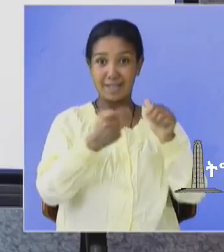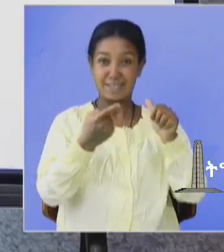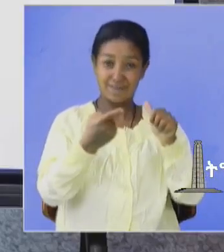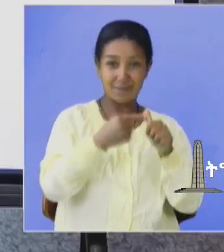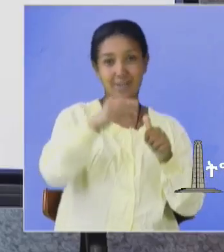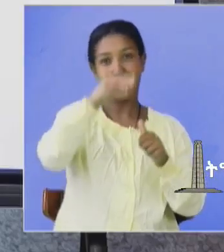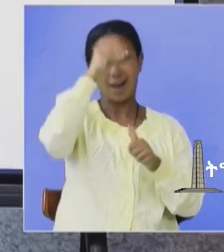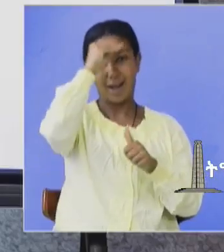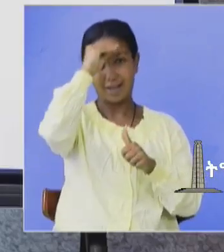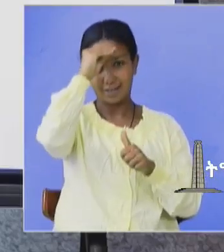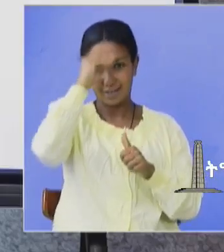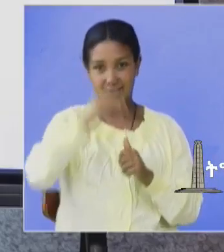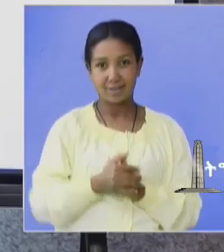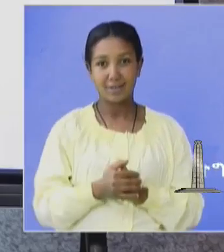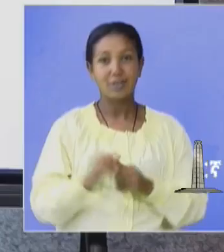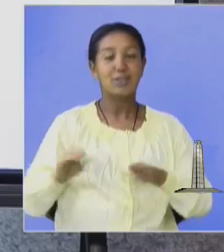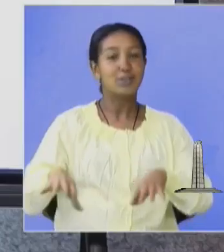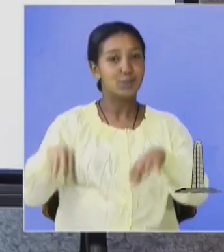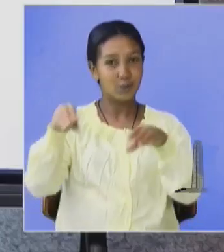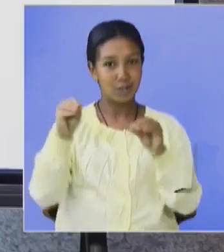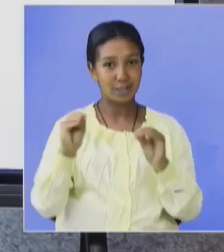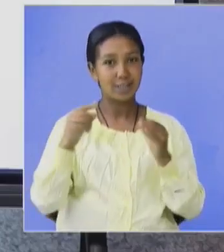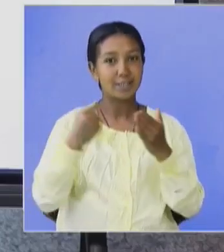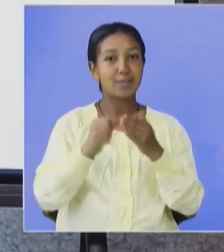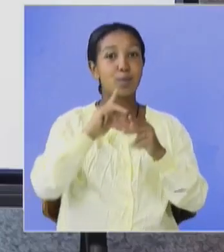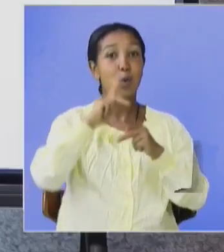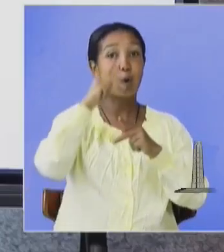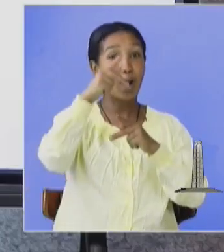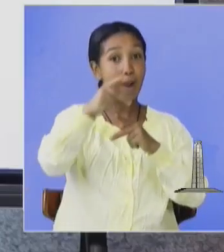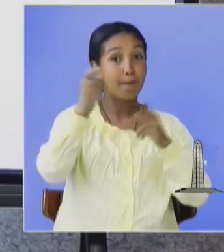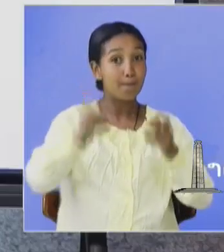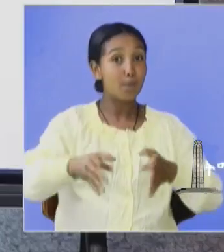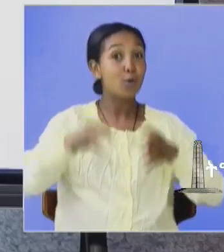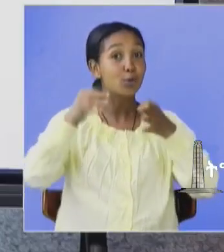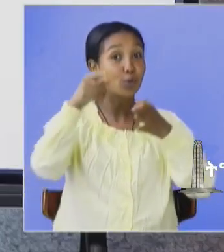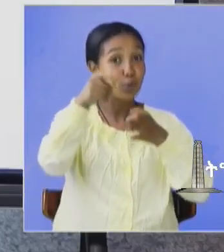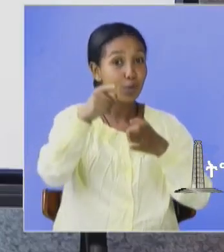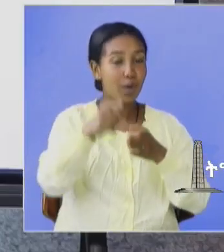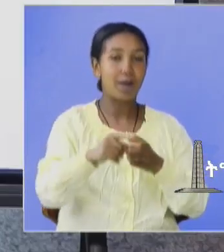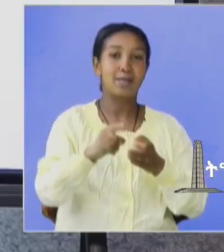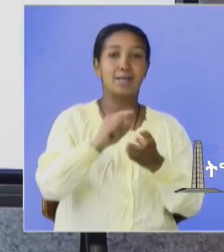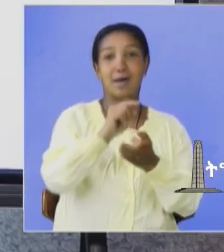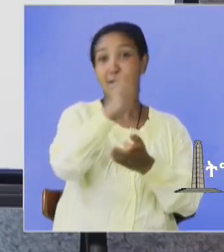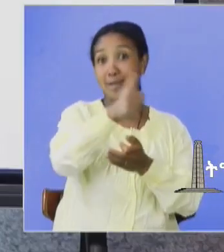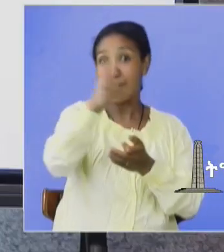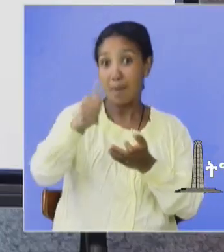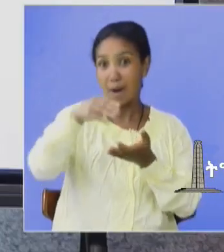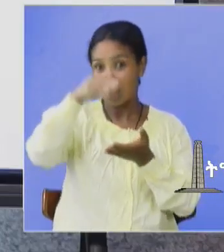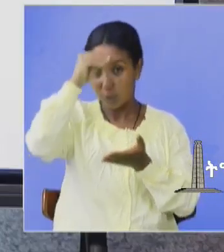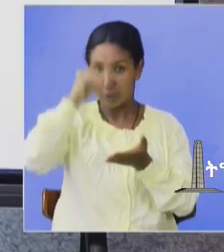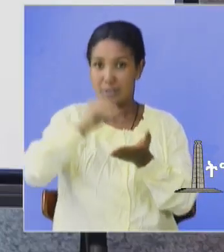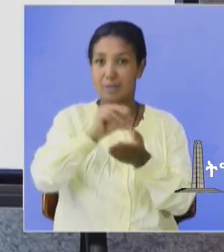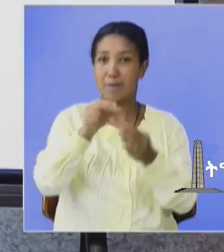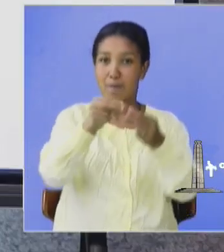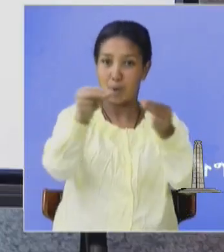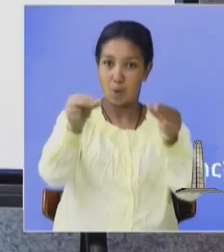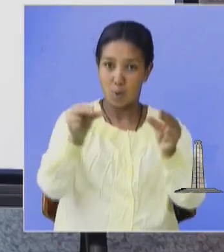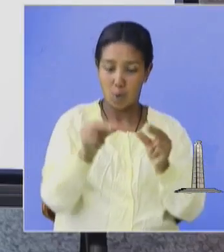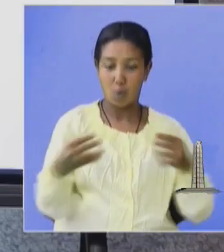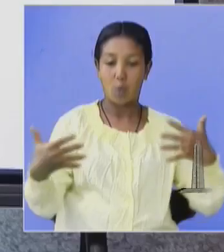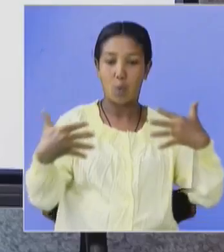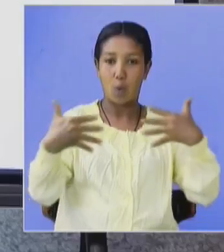lesson. Students, this program is brought to you by City Government of Addis Ababa Education Bureau